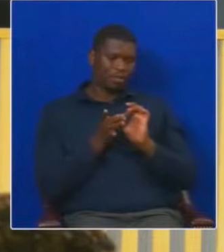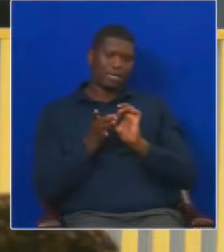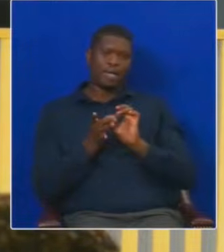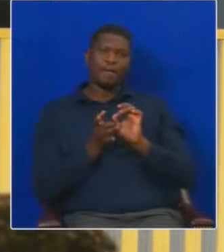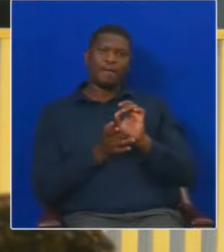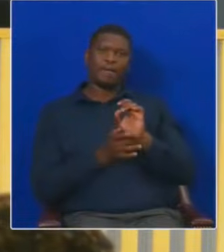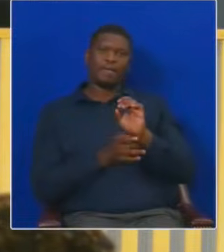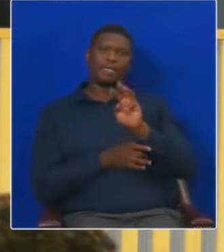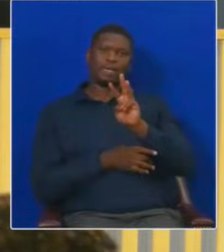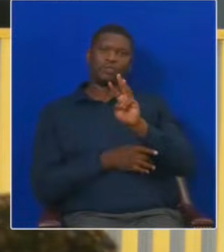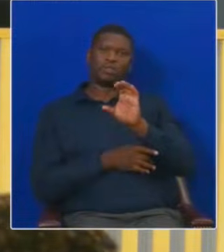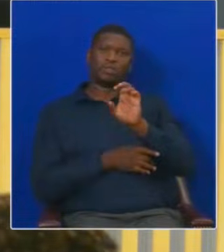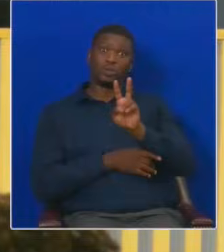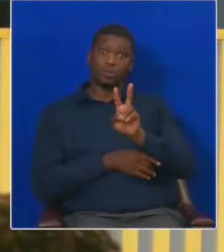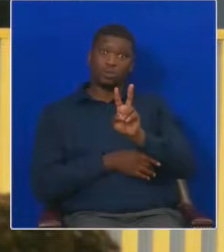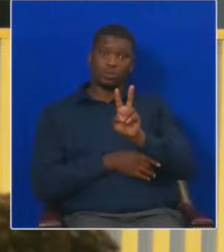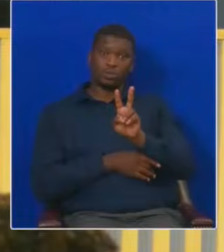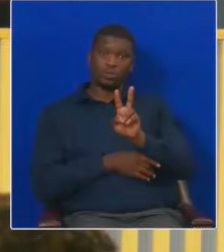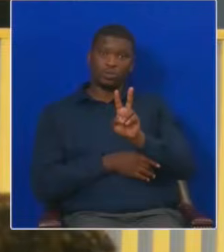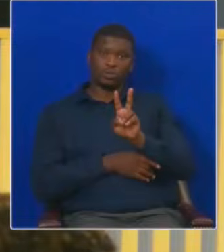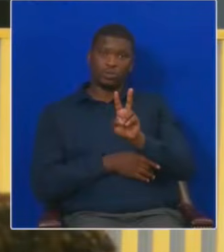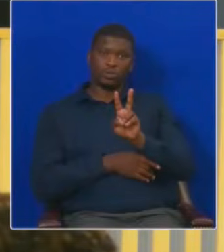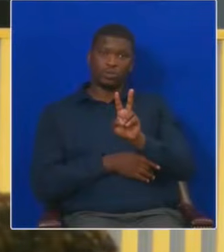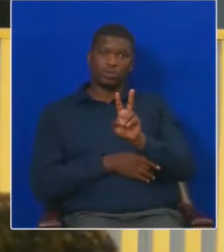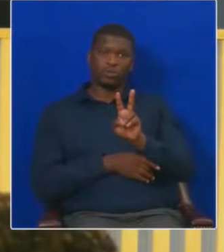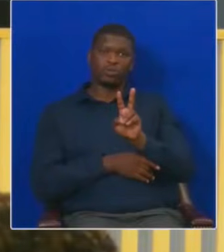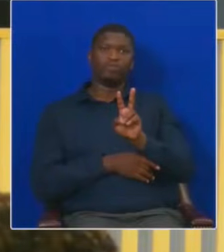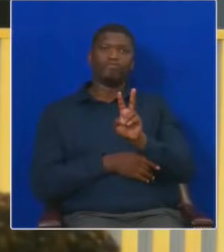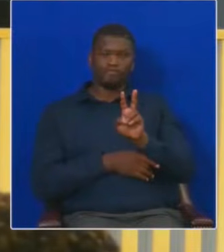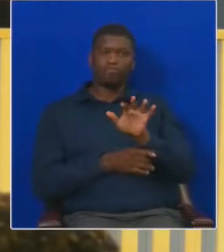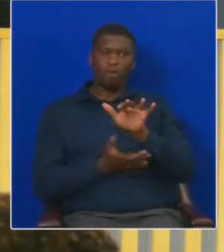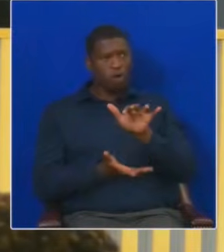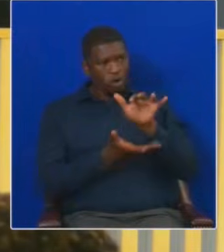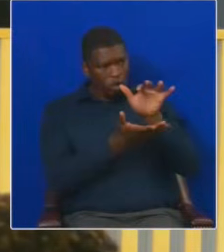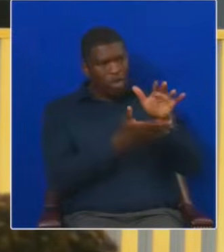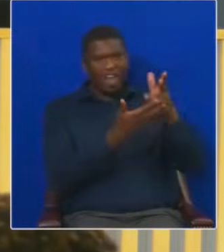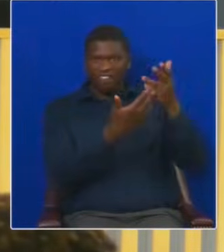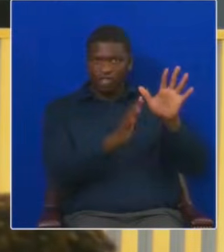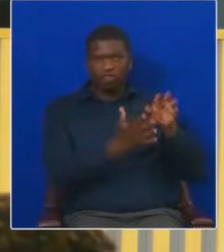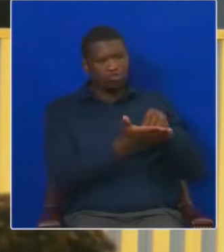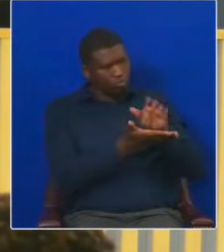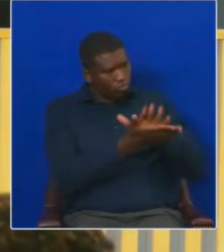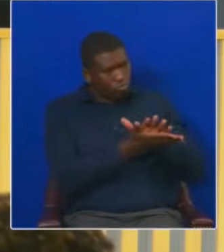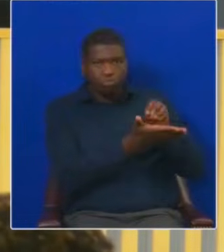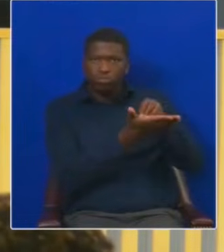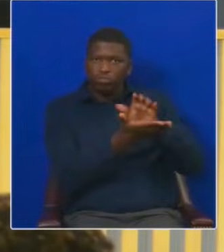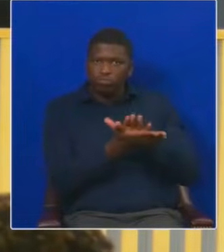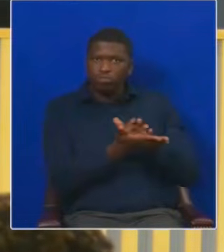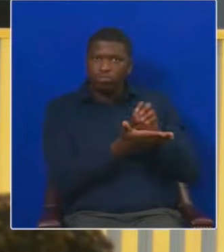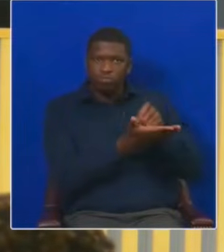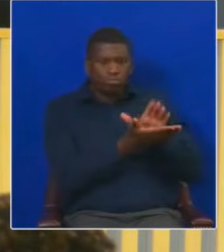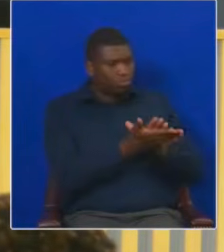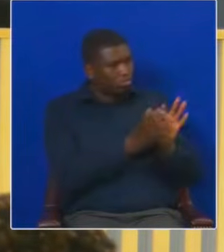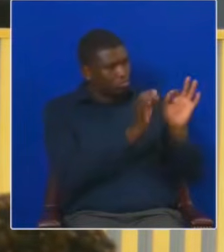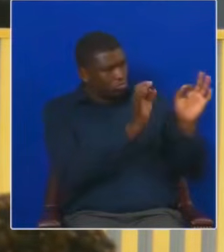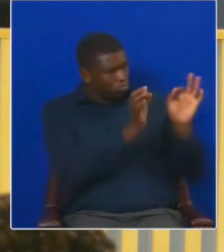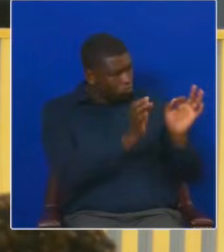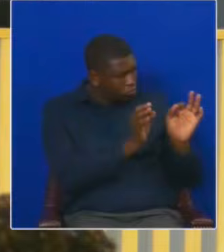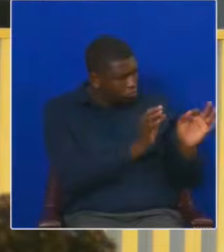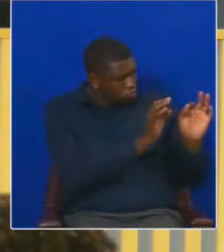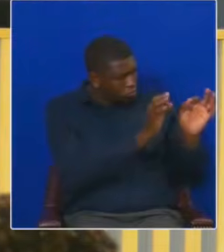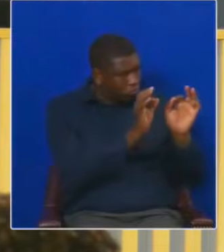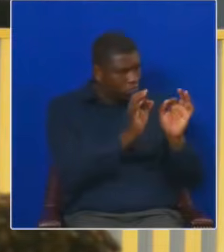WC2, were booked properly, and an inquiry, as per